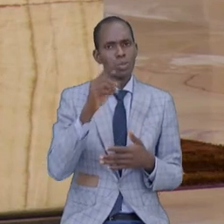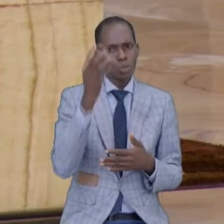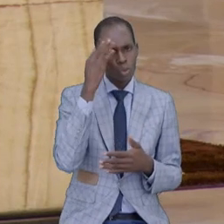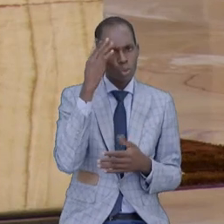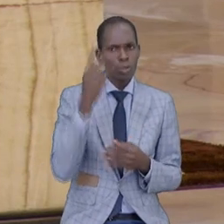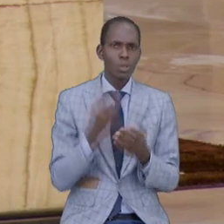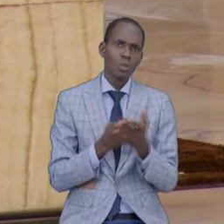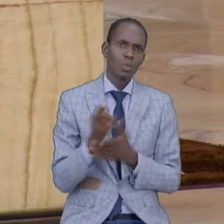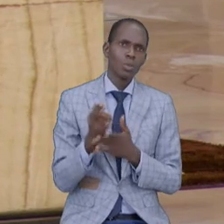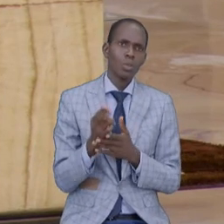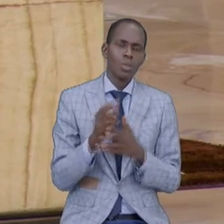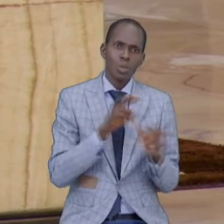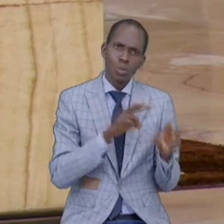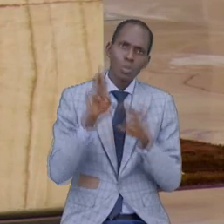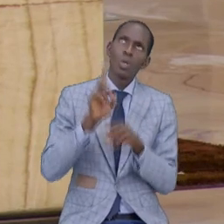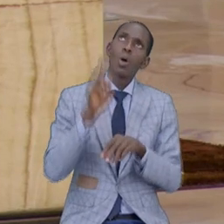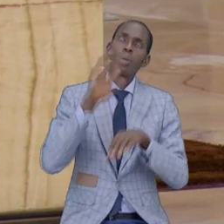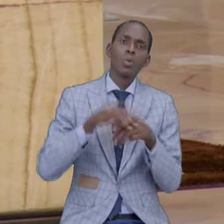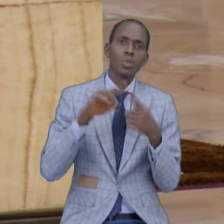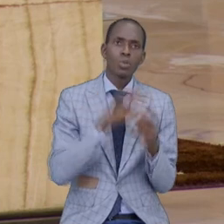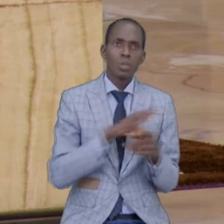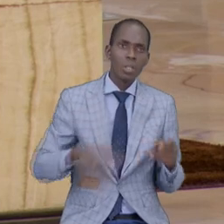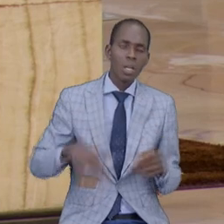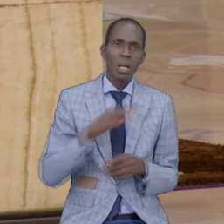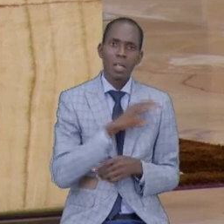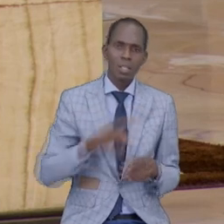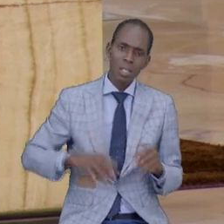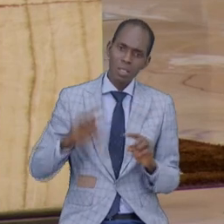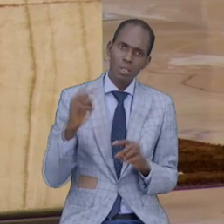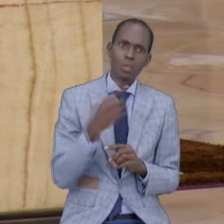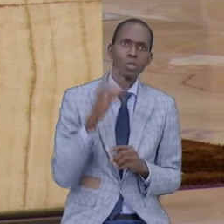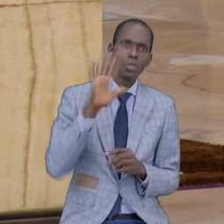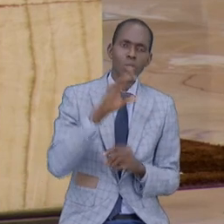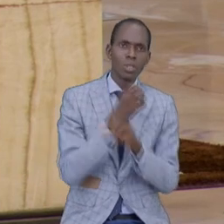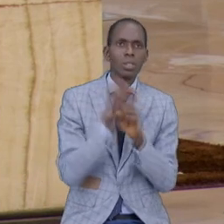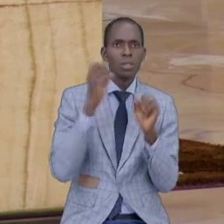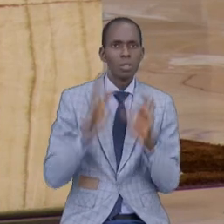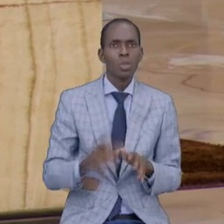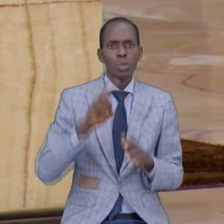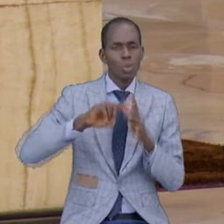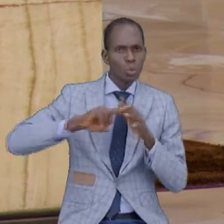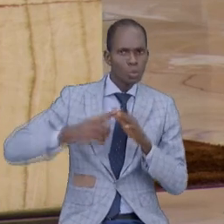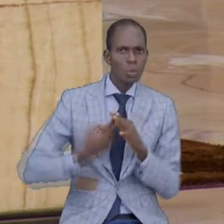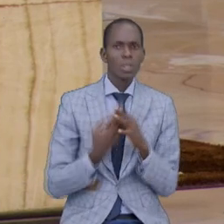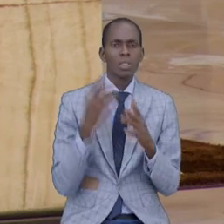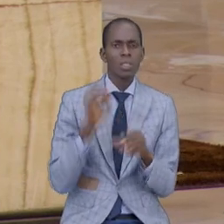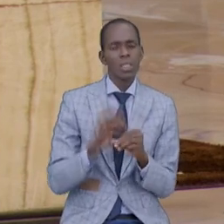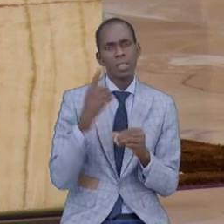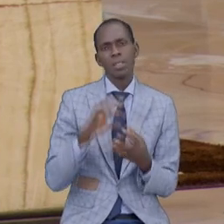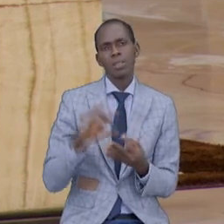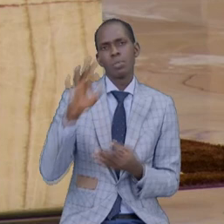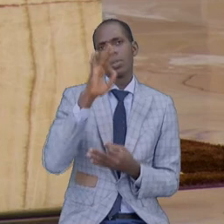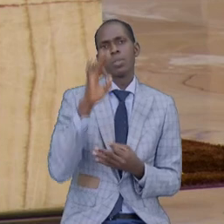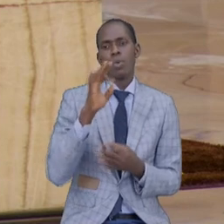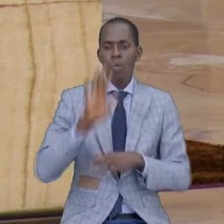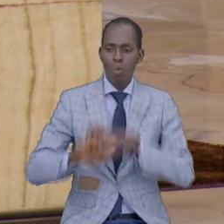spirit. Looking unto Christ and Christ alone, your Savior, you began in the spirit,